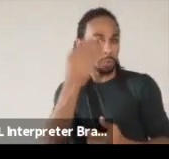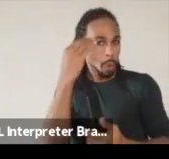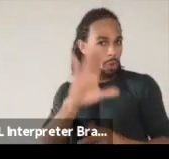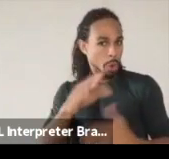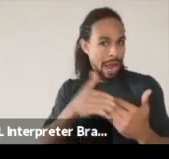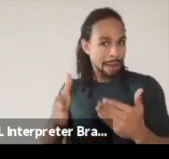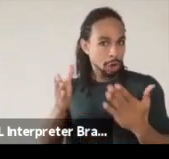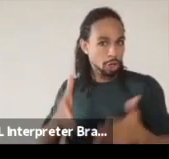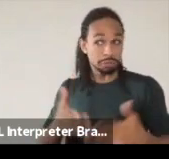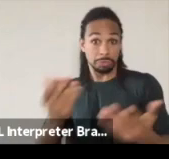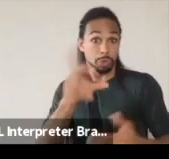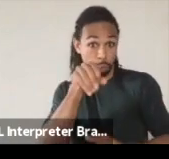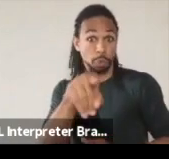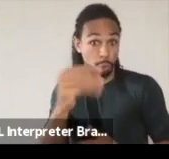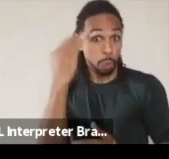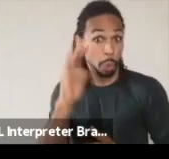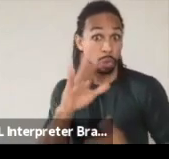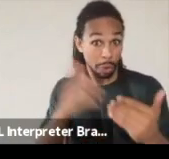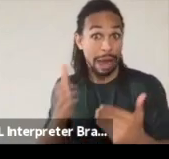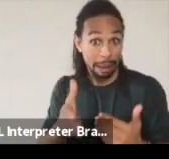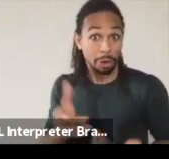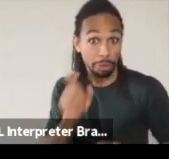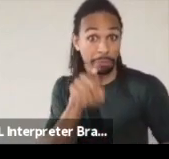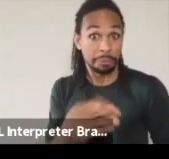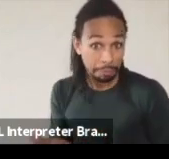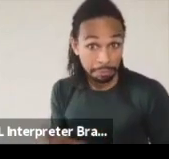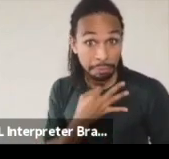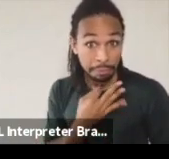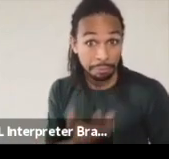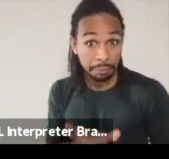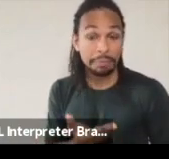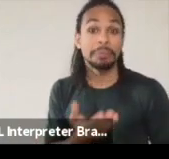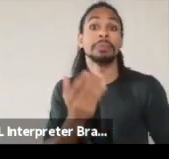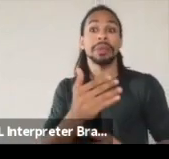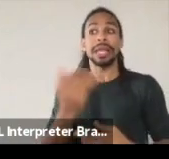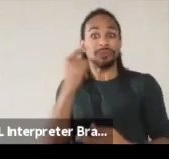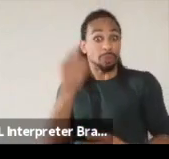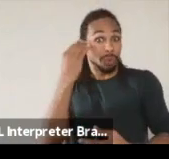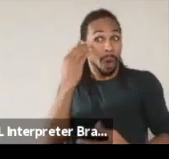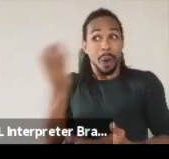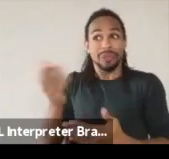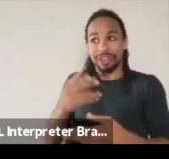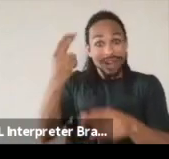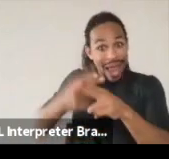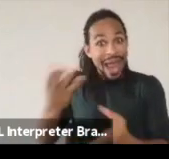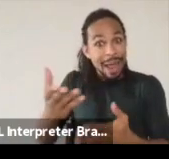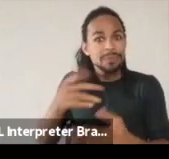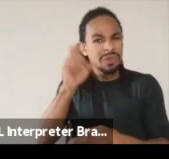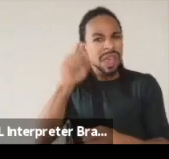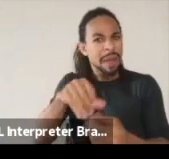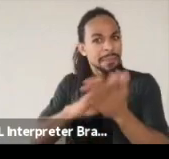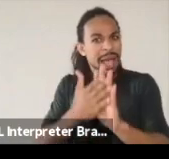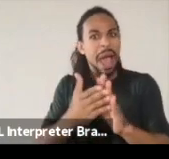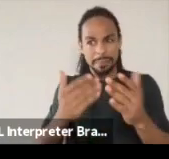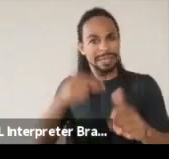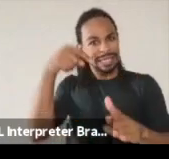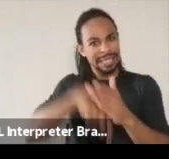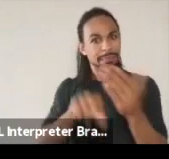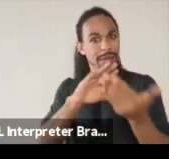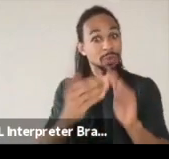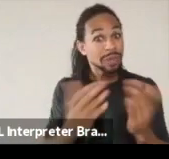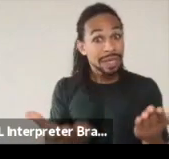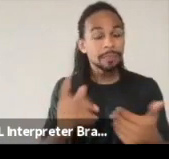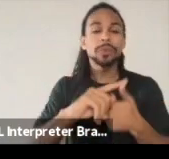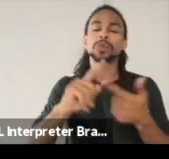actually know your neighbors' names and so that you can be in deep community with one another. So there's bystander intervention, there was primary prevention, and then